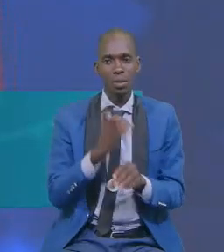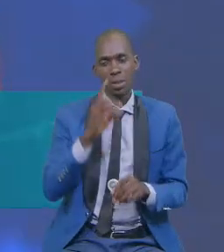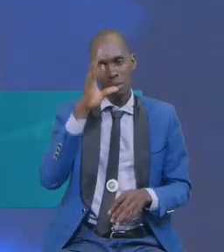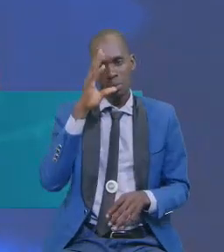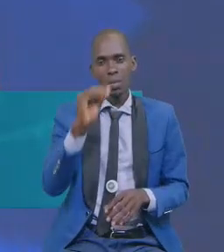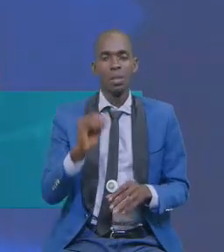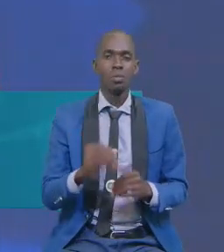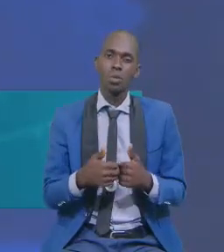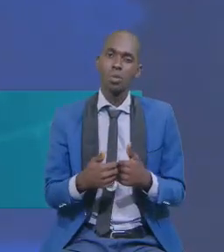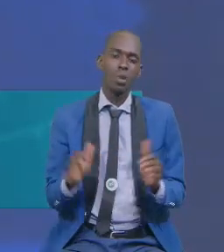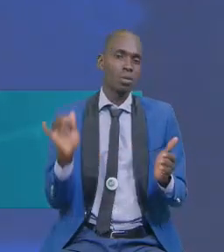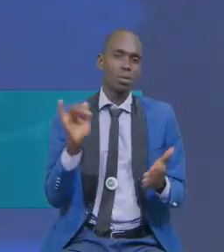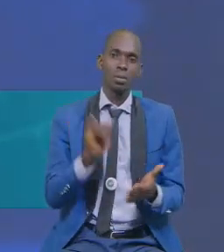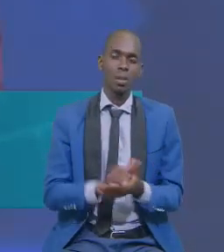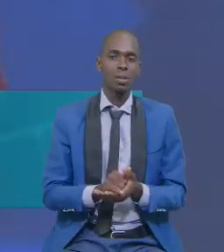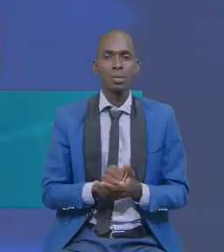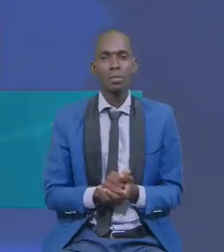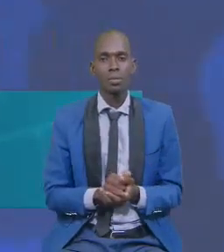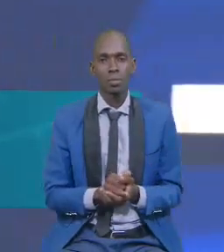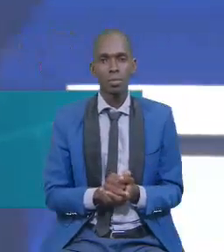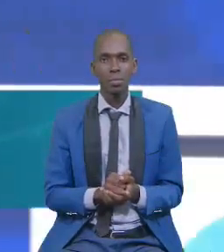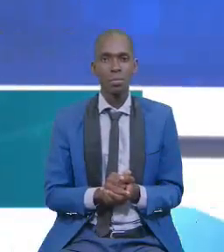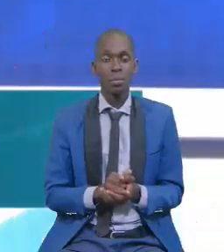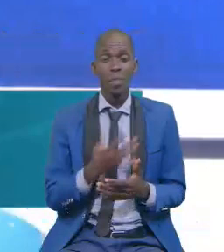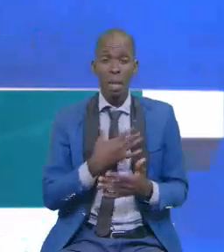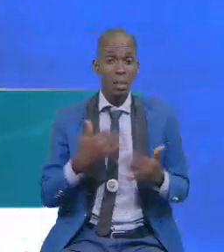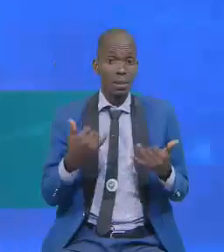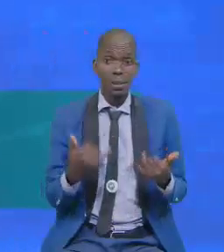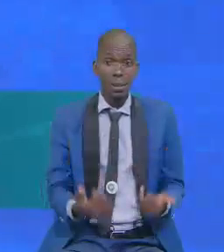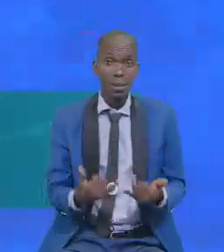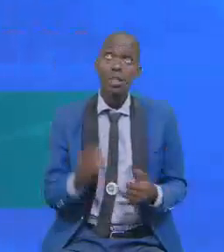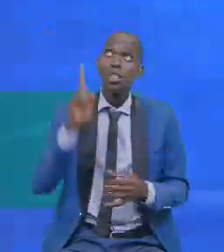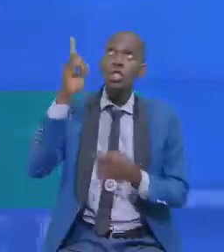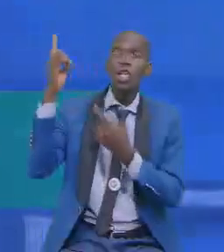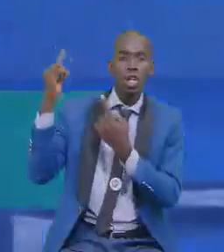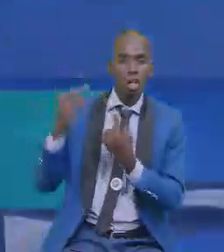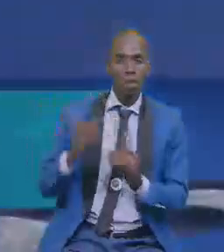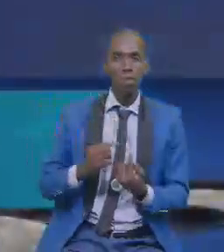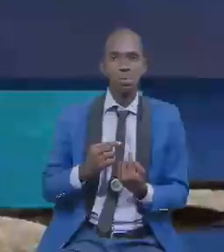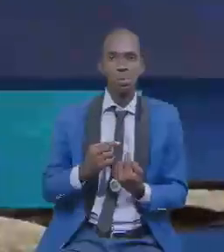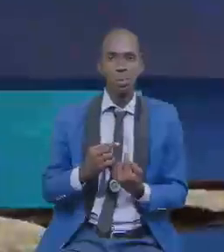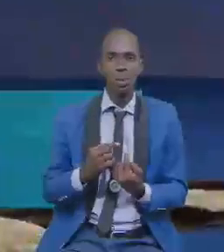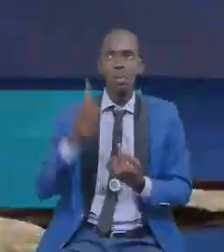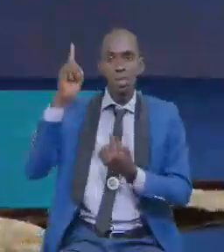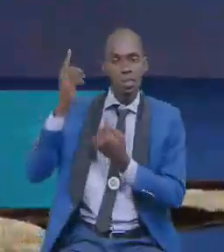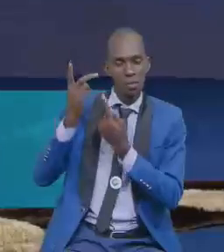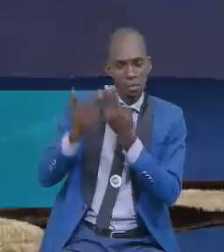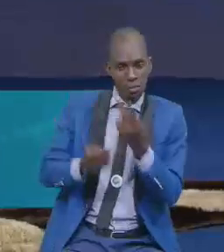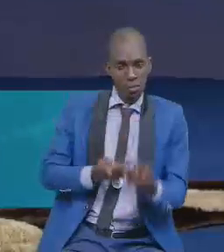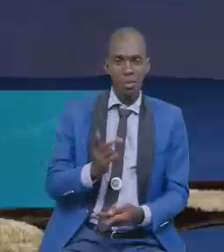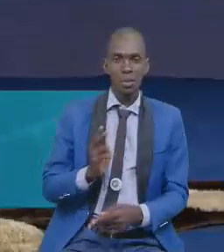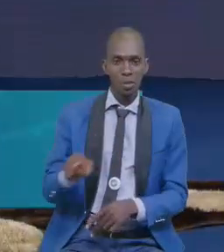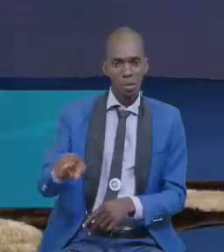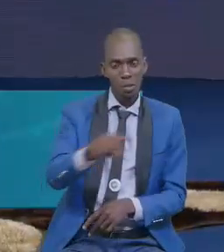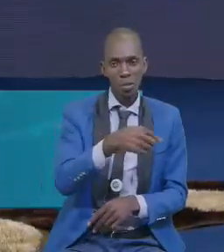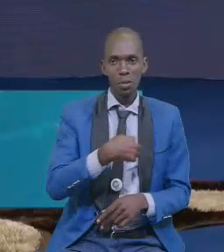We lost that, and now he comes. He visits us. He